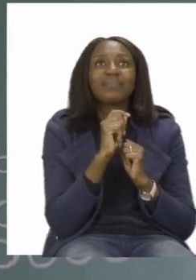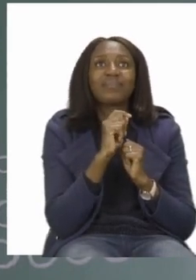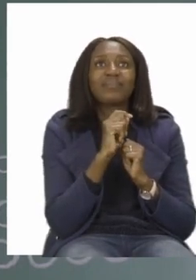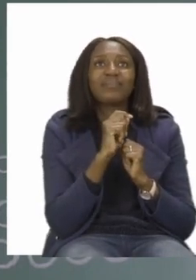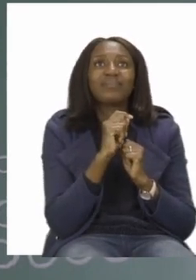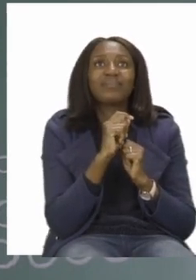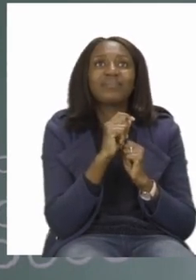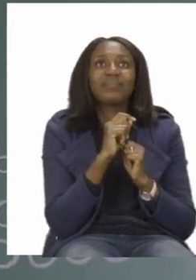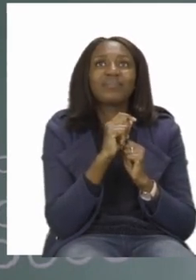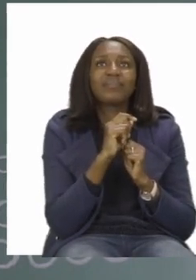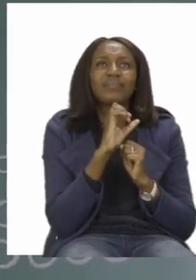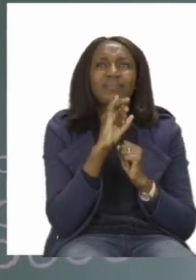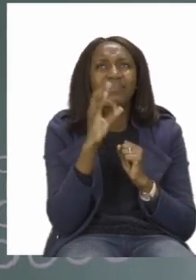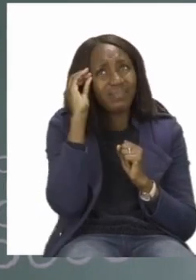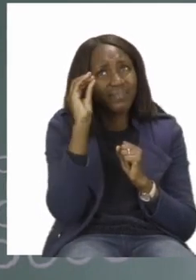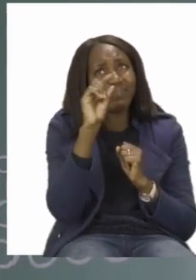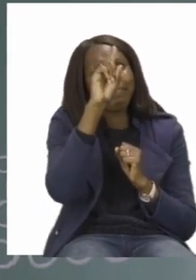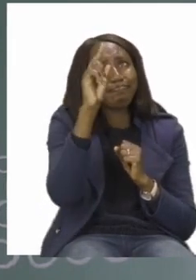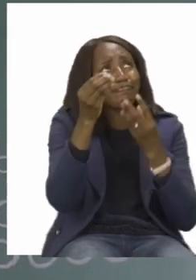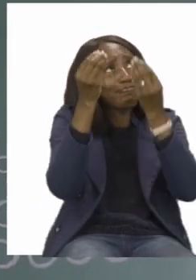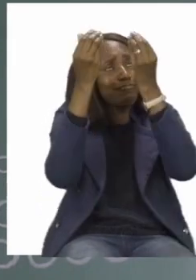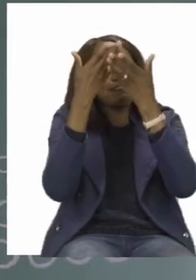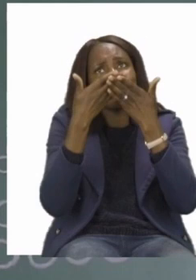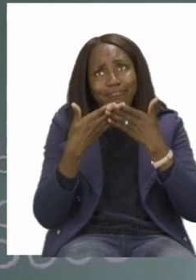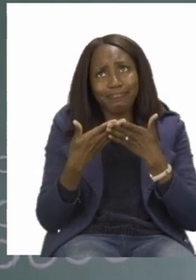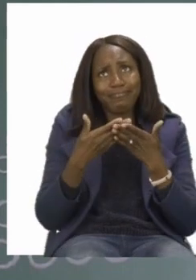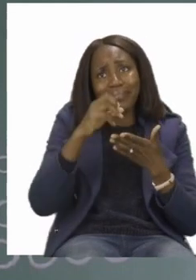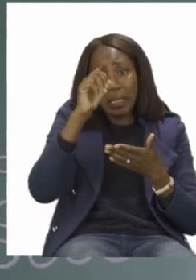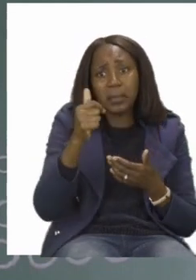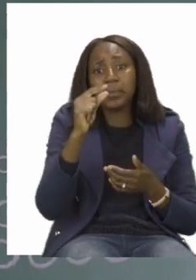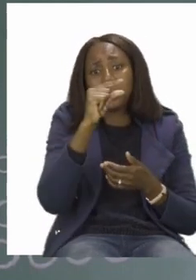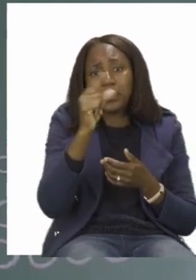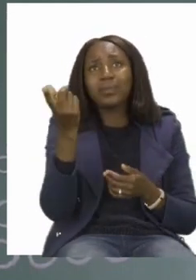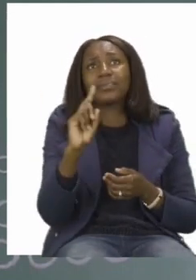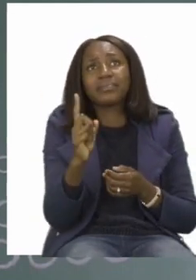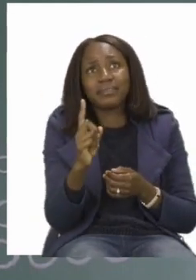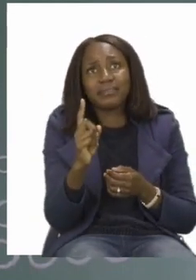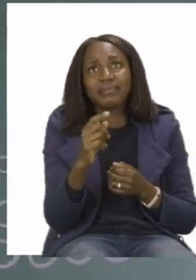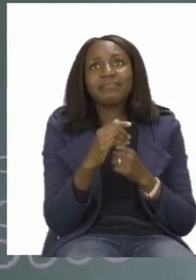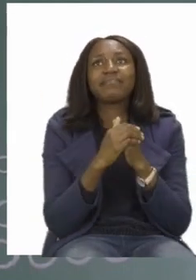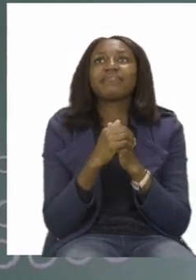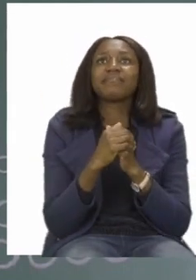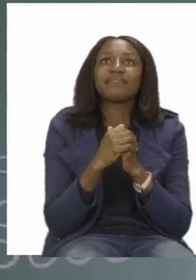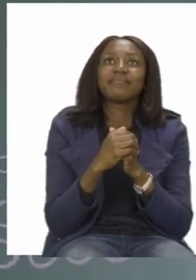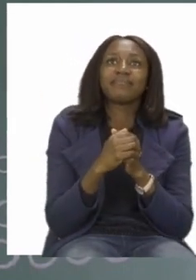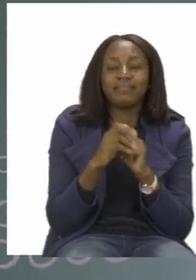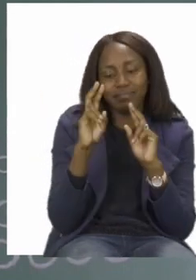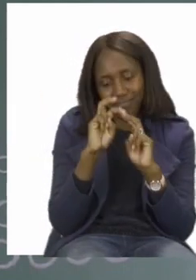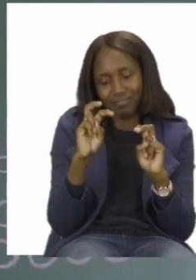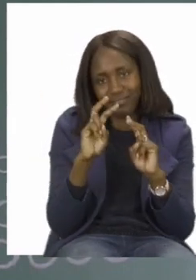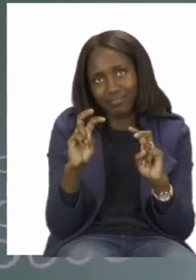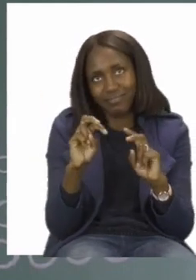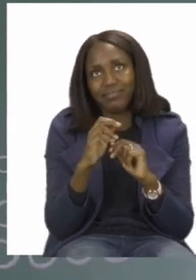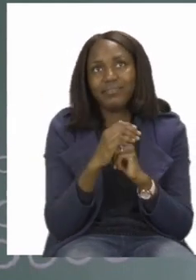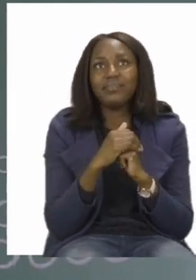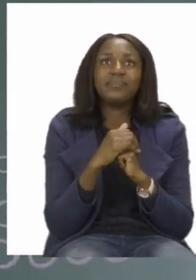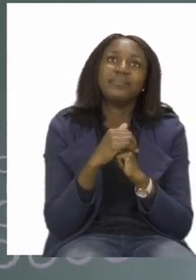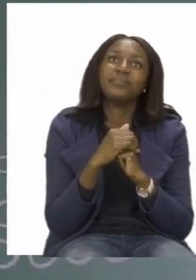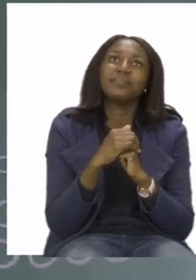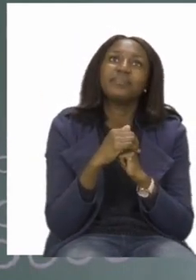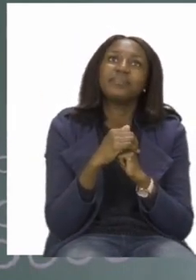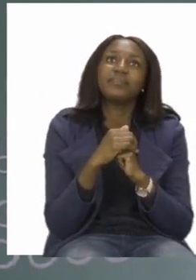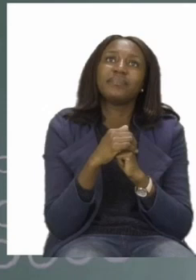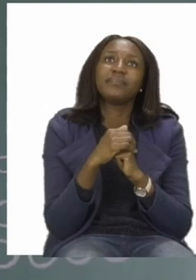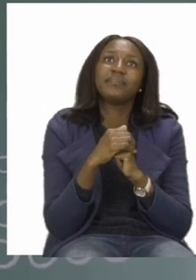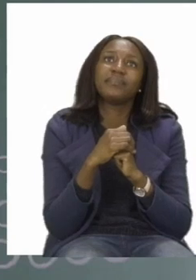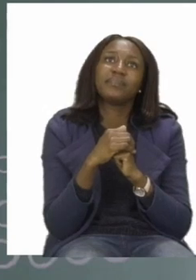are struggling, you can always ask an adult to help you with the clues, and then you can look for the words yourself. Now for the